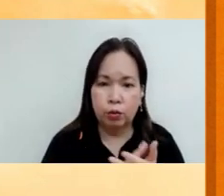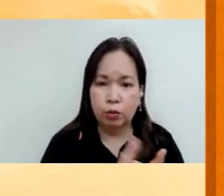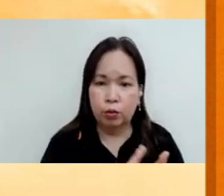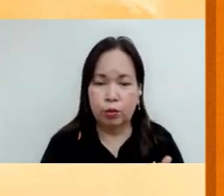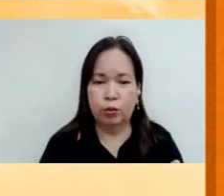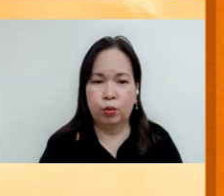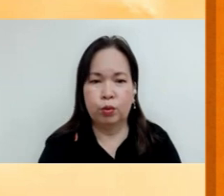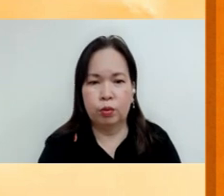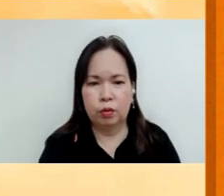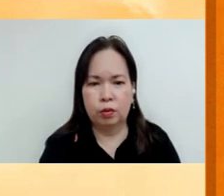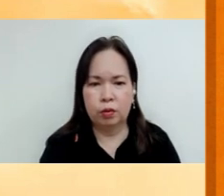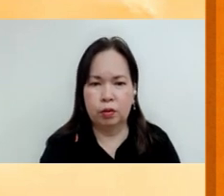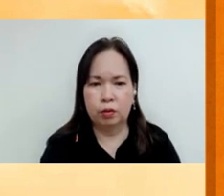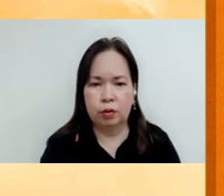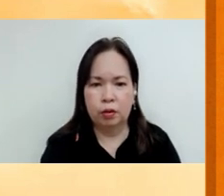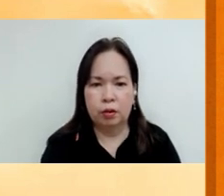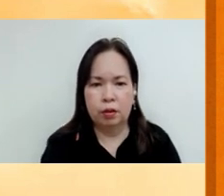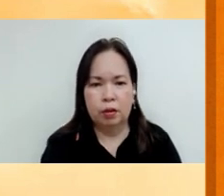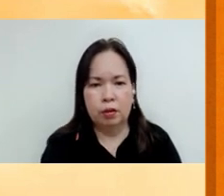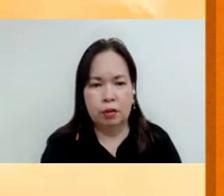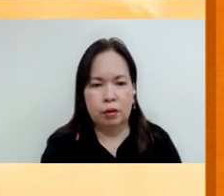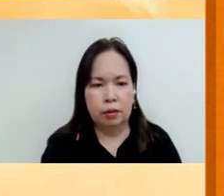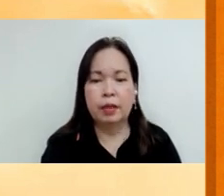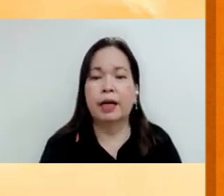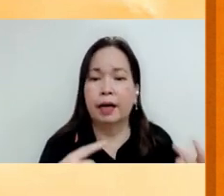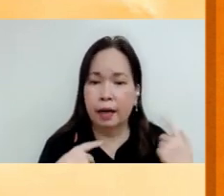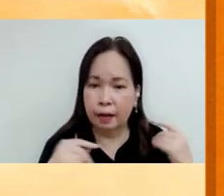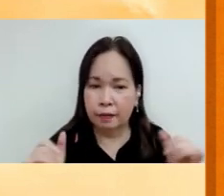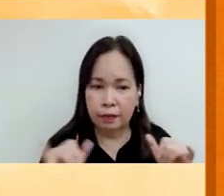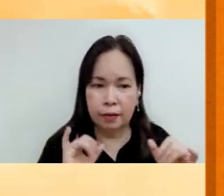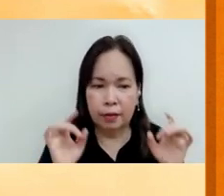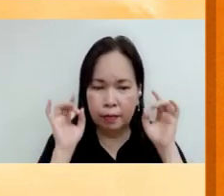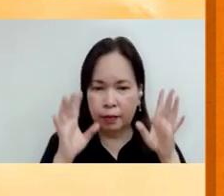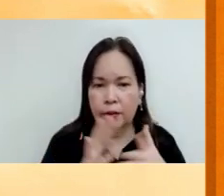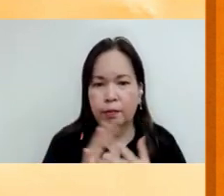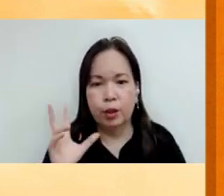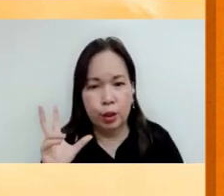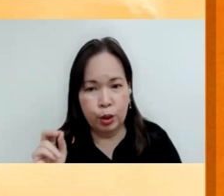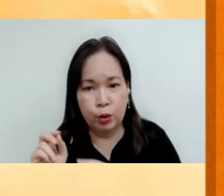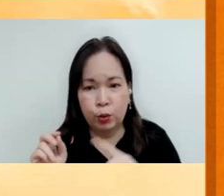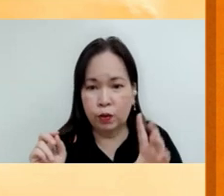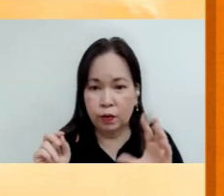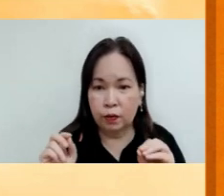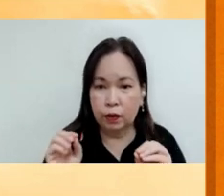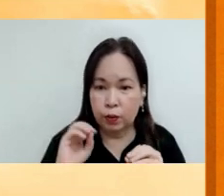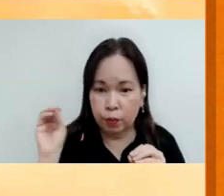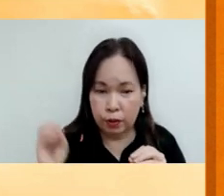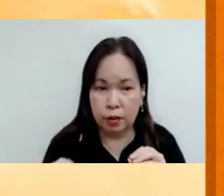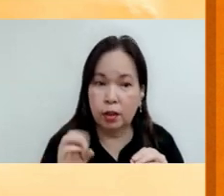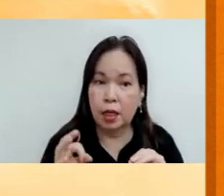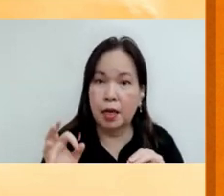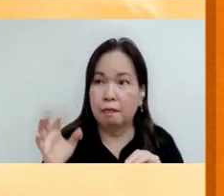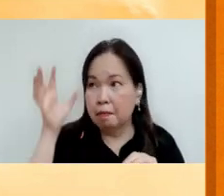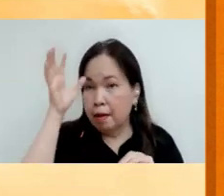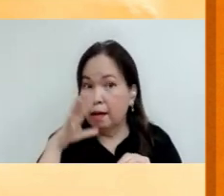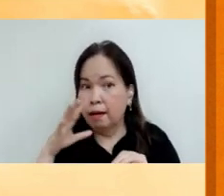cause anxiety. There's also genetic risk. No, 30 to 50%. If your parents are anxious, you have anxious. It